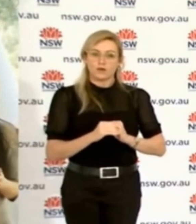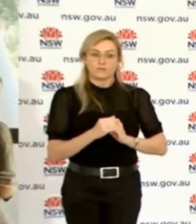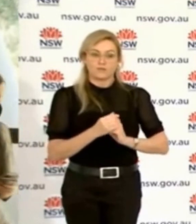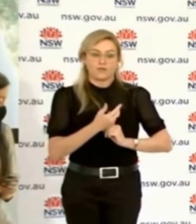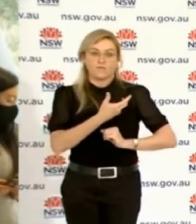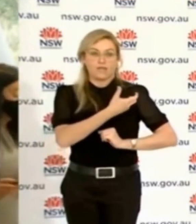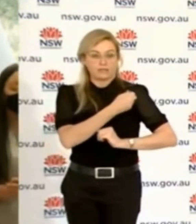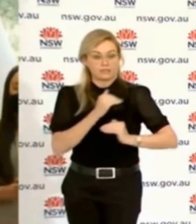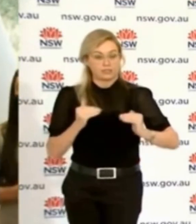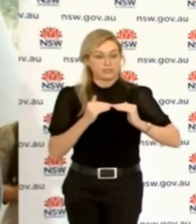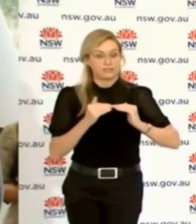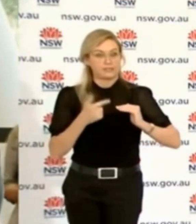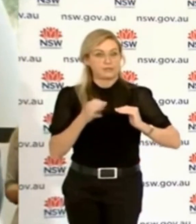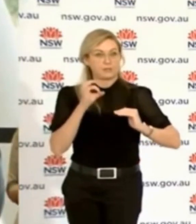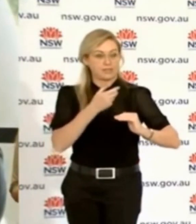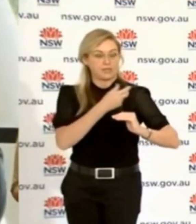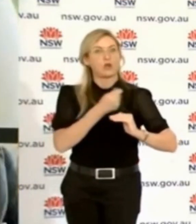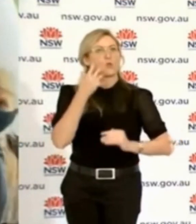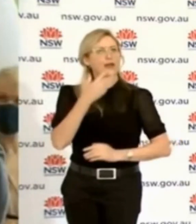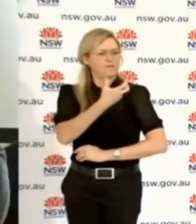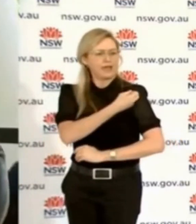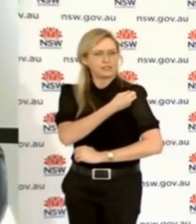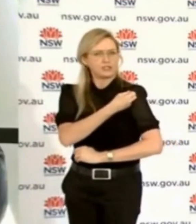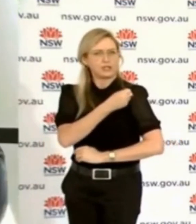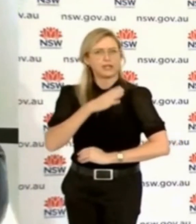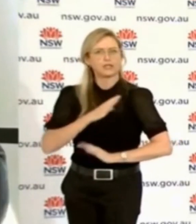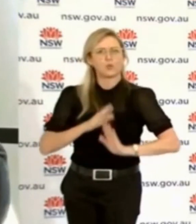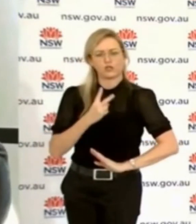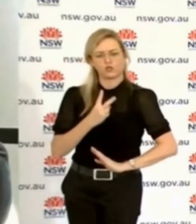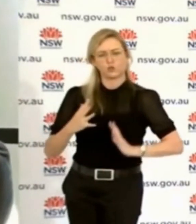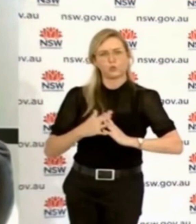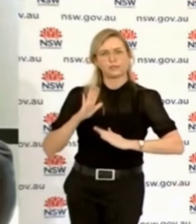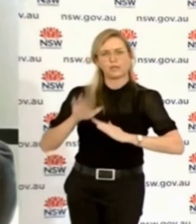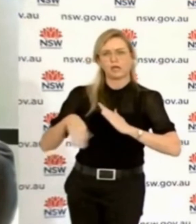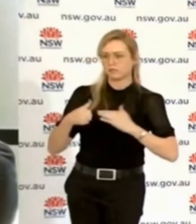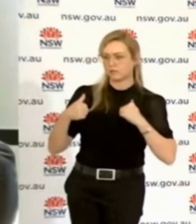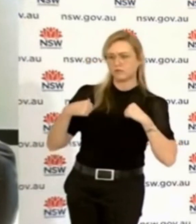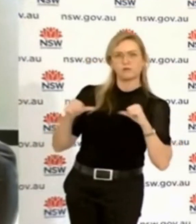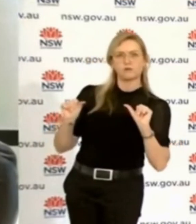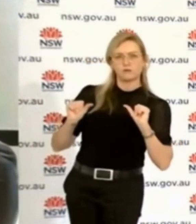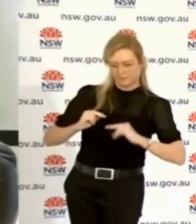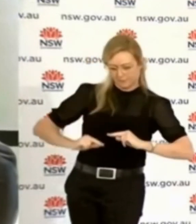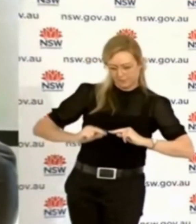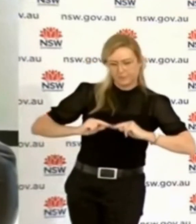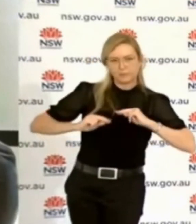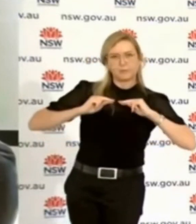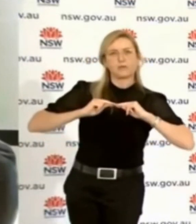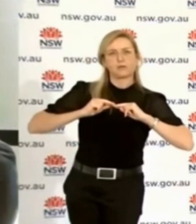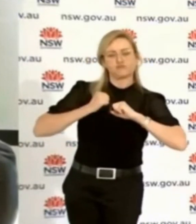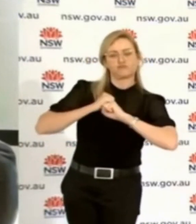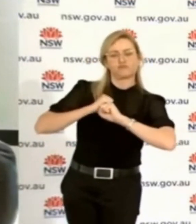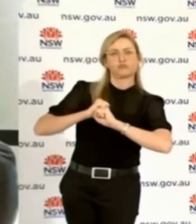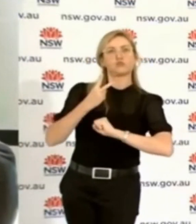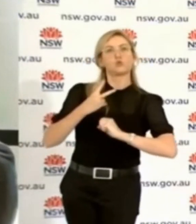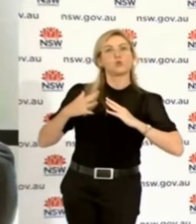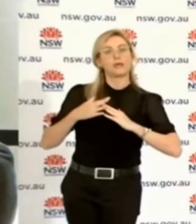that into this 70%? You don't want to wait for 2 weeks to pass before that 70% comes? Well, and a follow-up question as well, is it true that you did advise or push